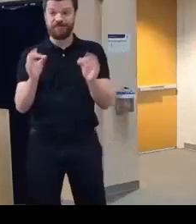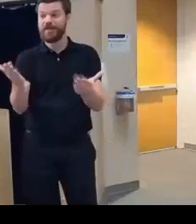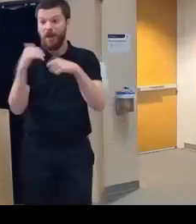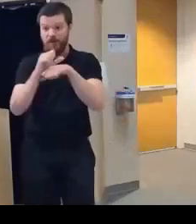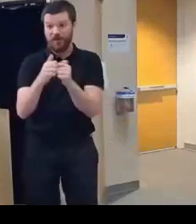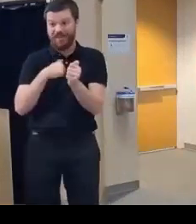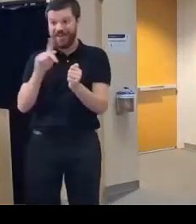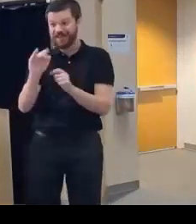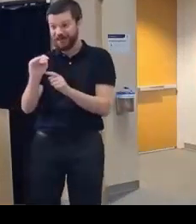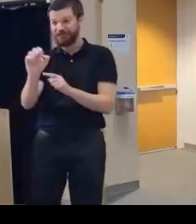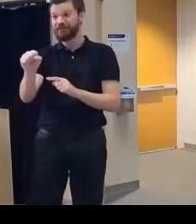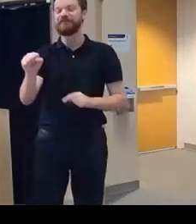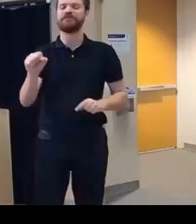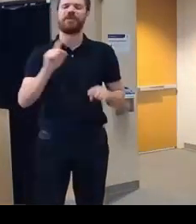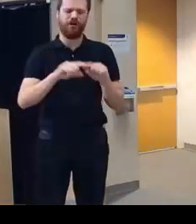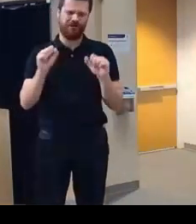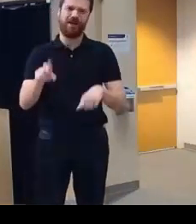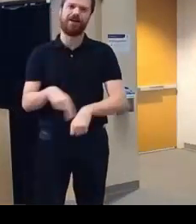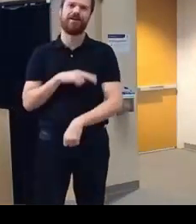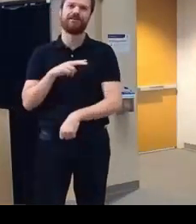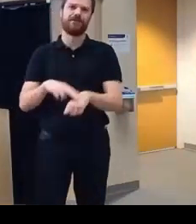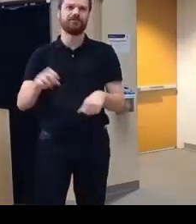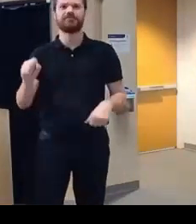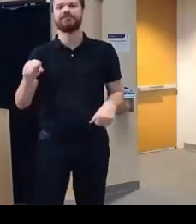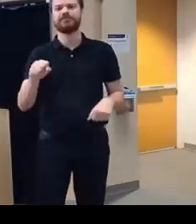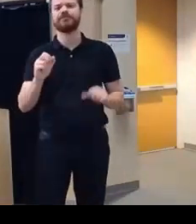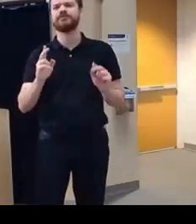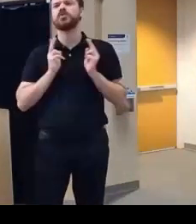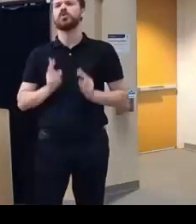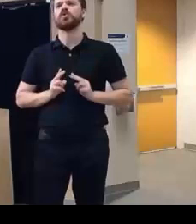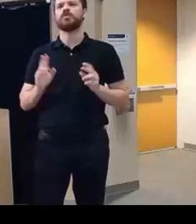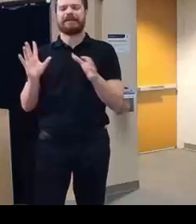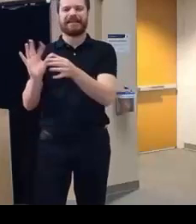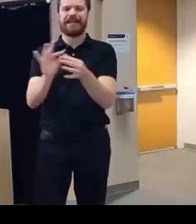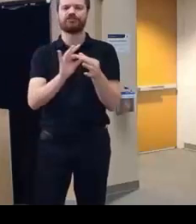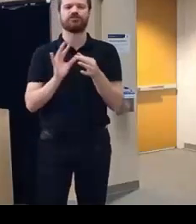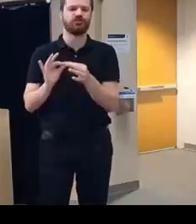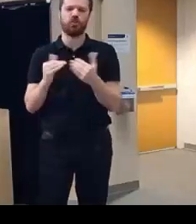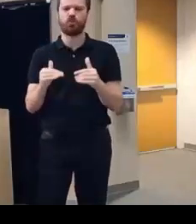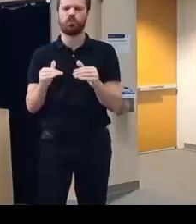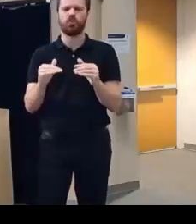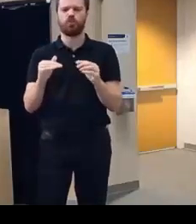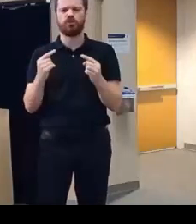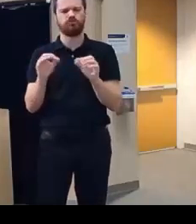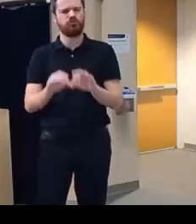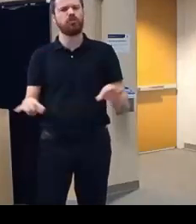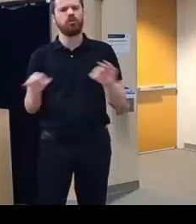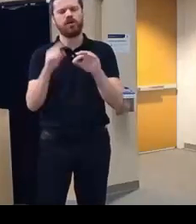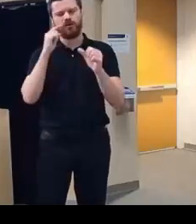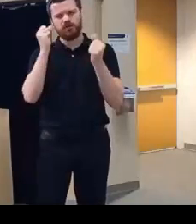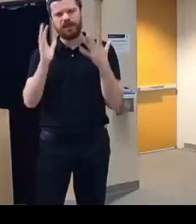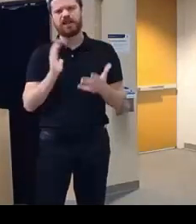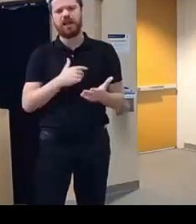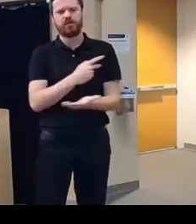Kim. Yes, of course. I think human connectedness is so critical. And for many of